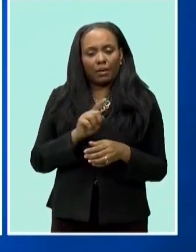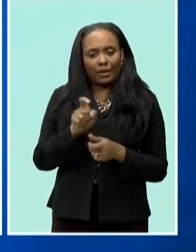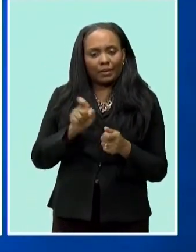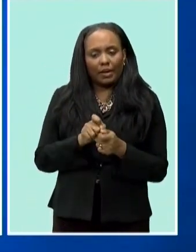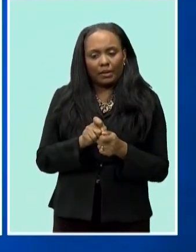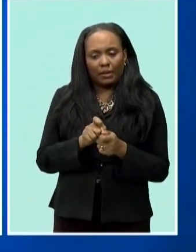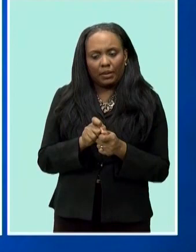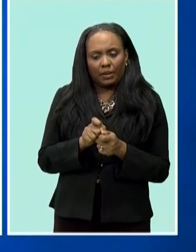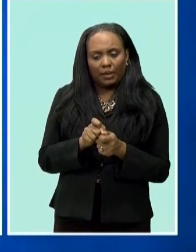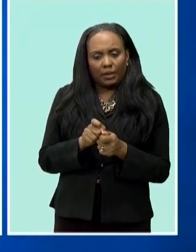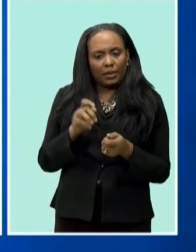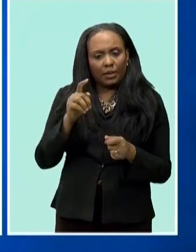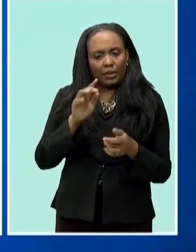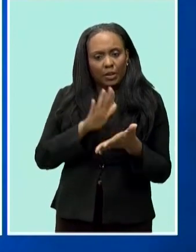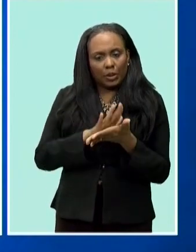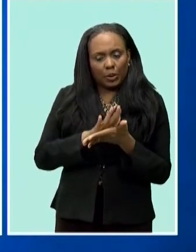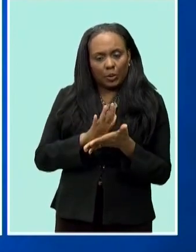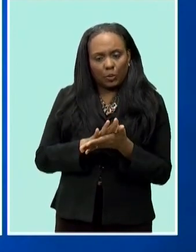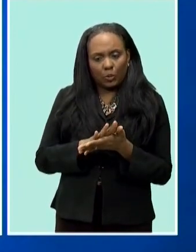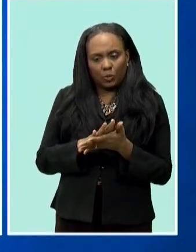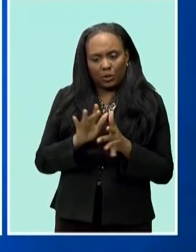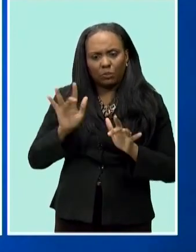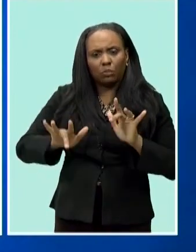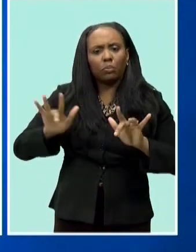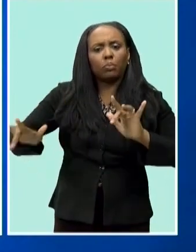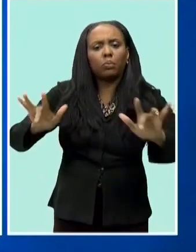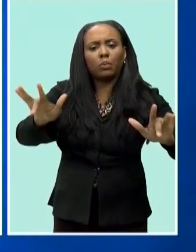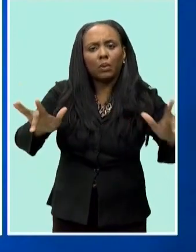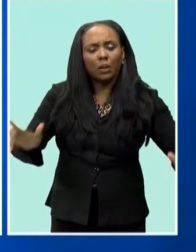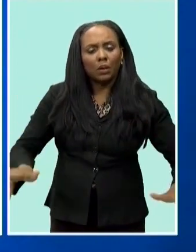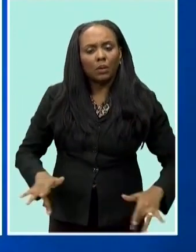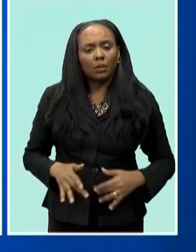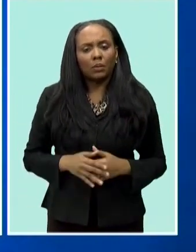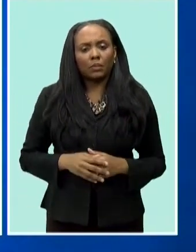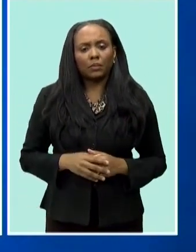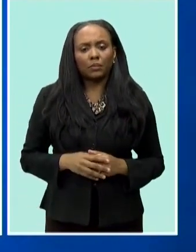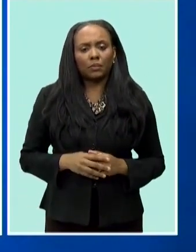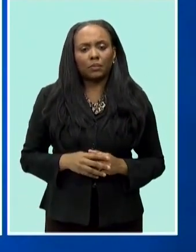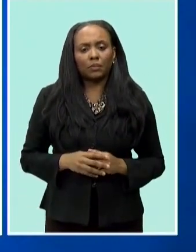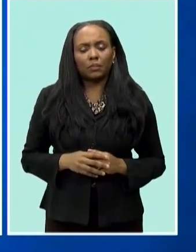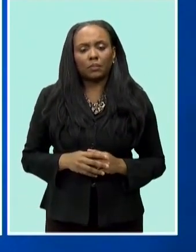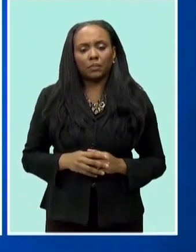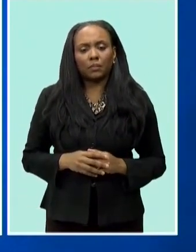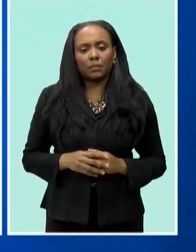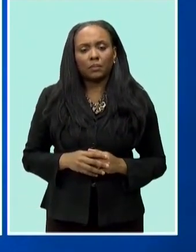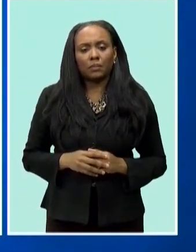access to A-level studies for students. Those schools earmarked to